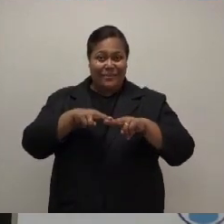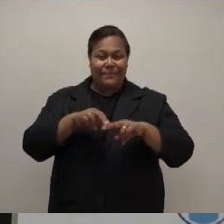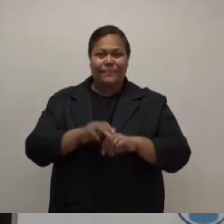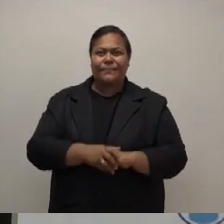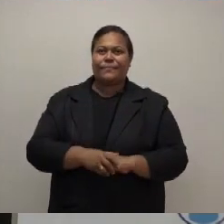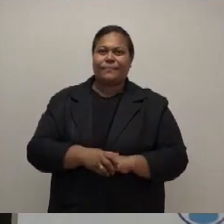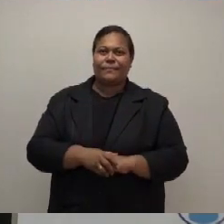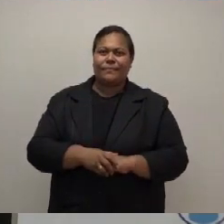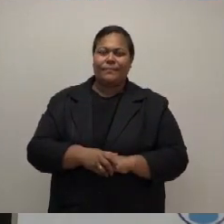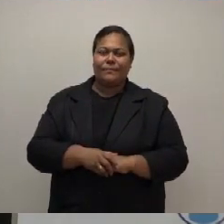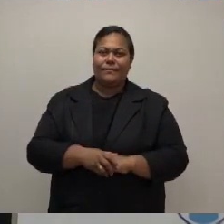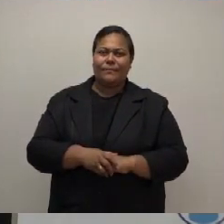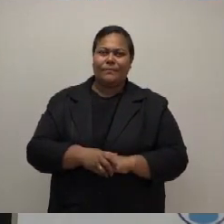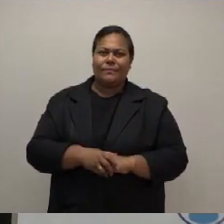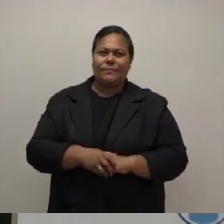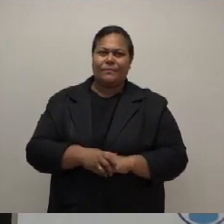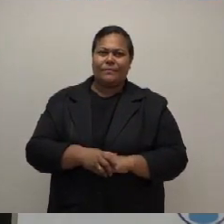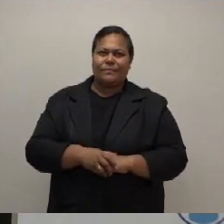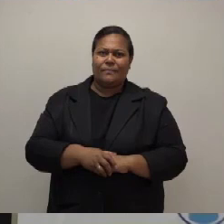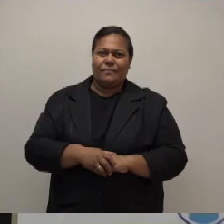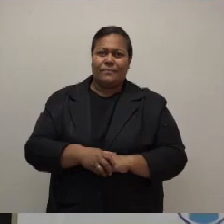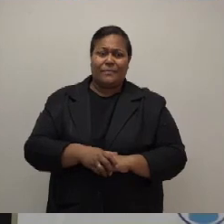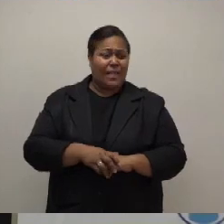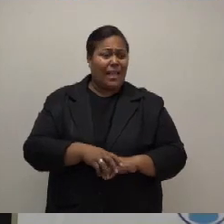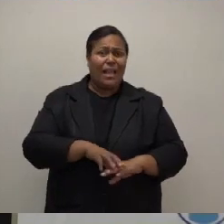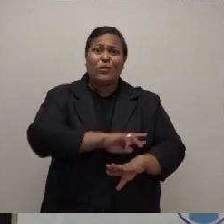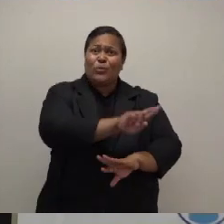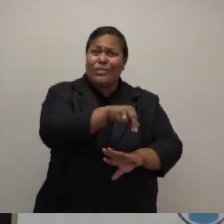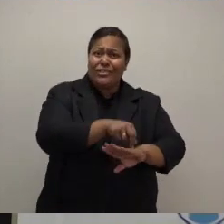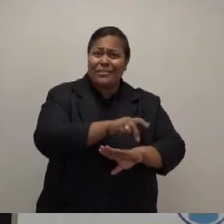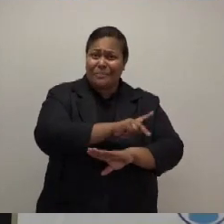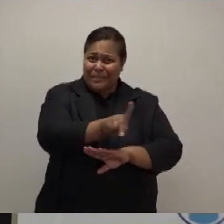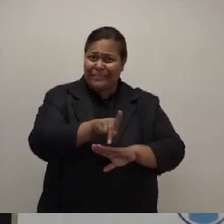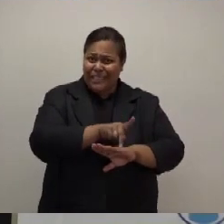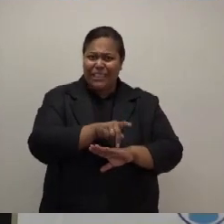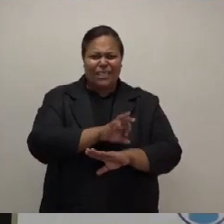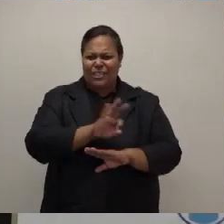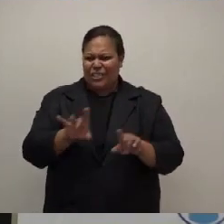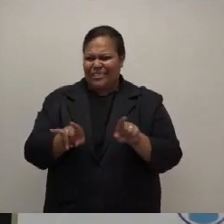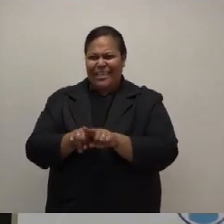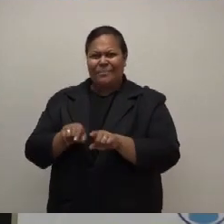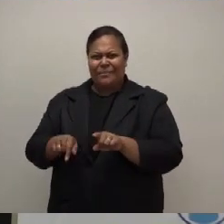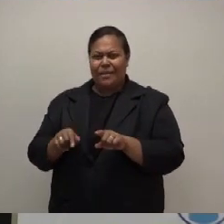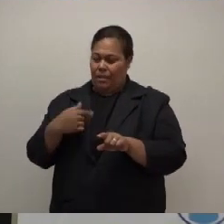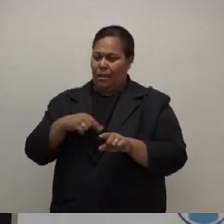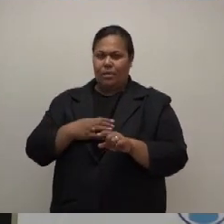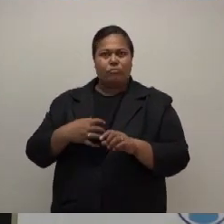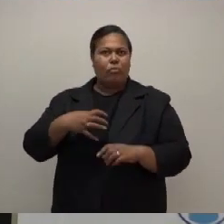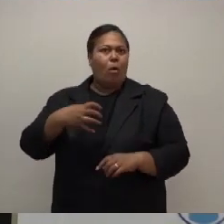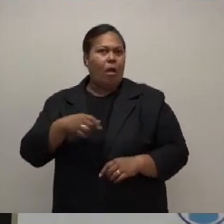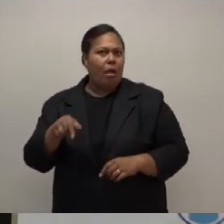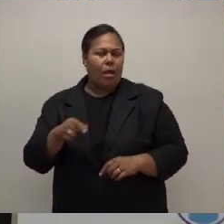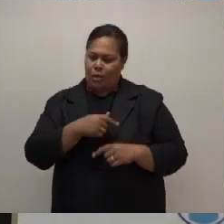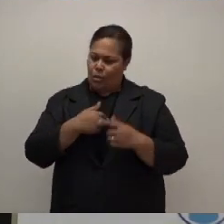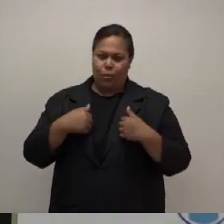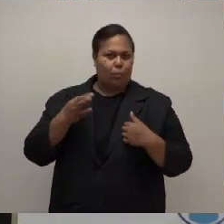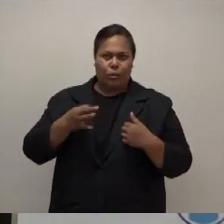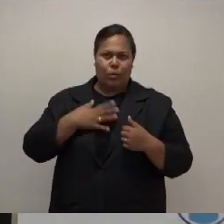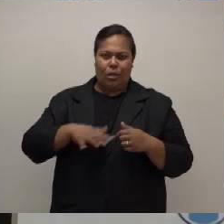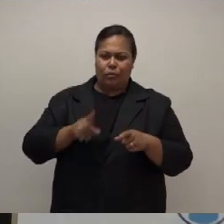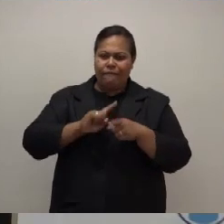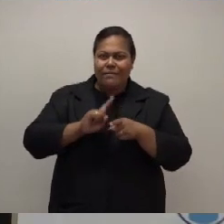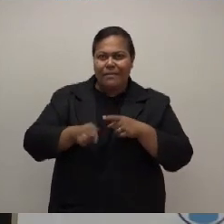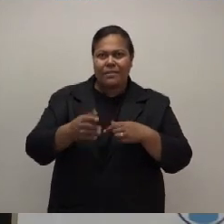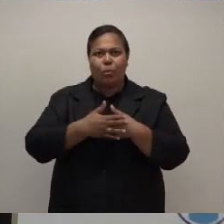That's larger than the population of many of Pacific Island countries. We didn't rush back to reopening schools for good reason.